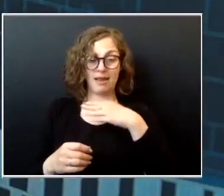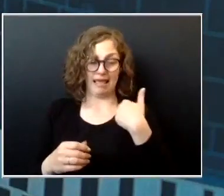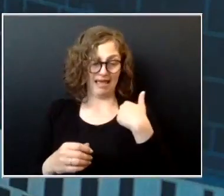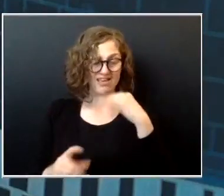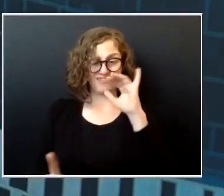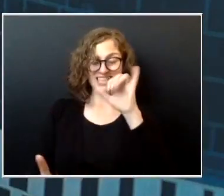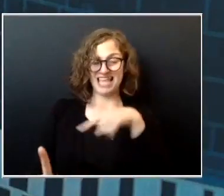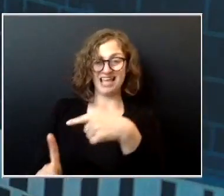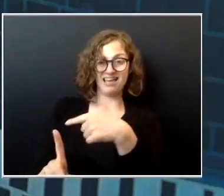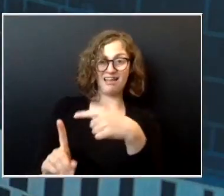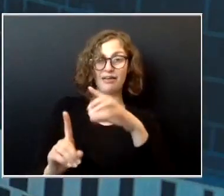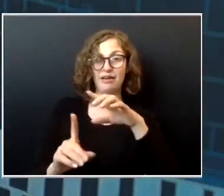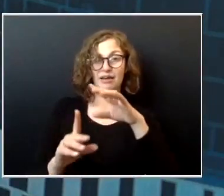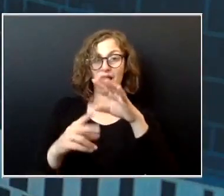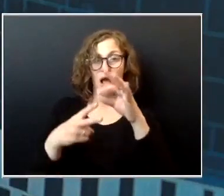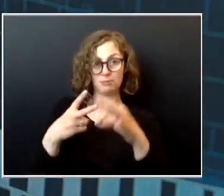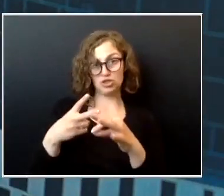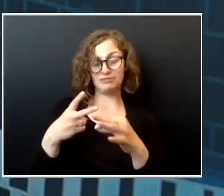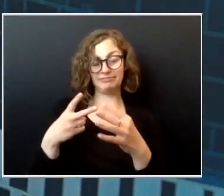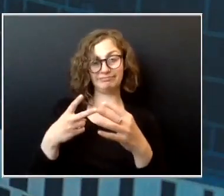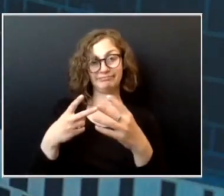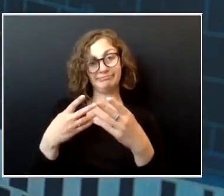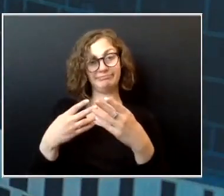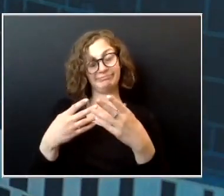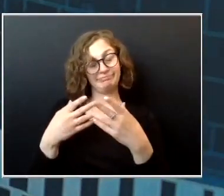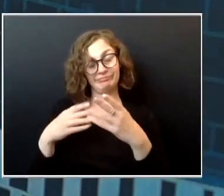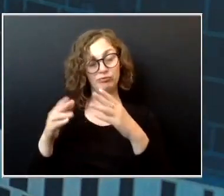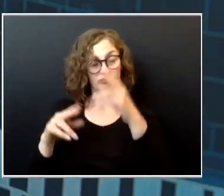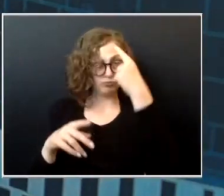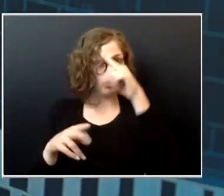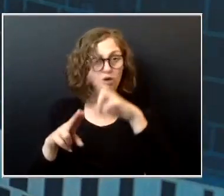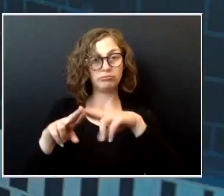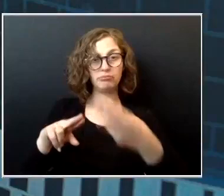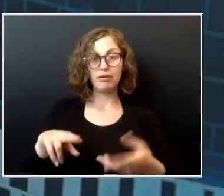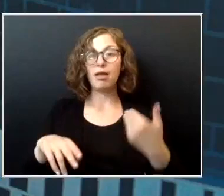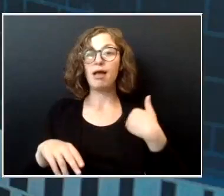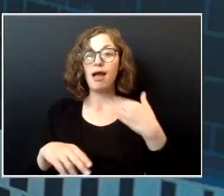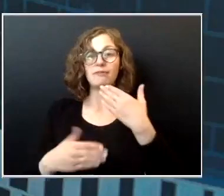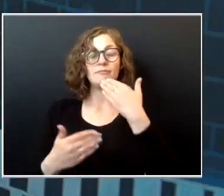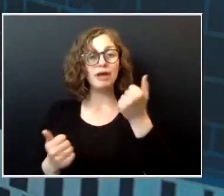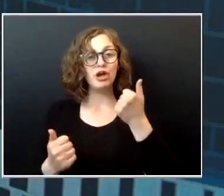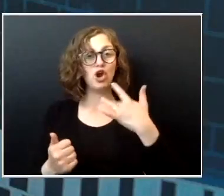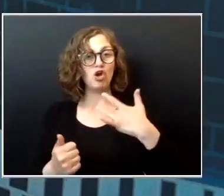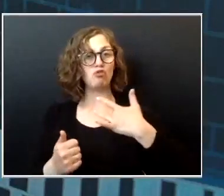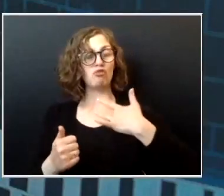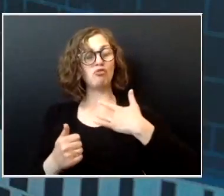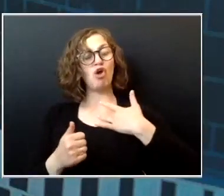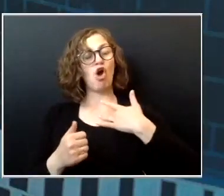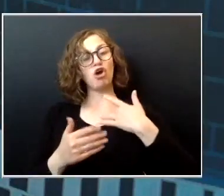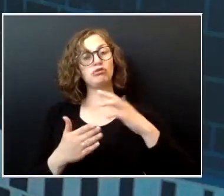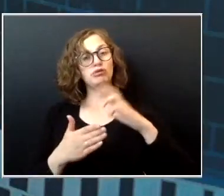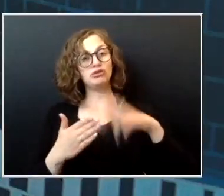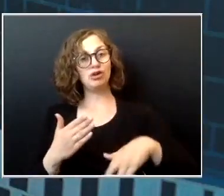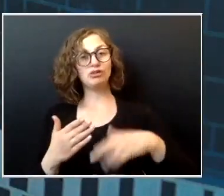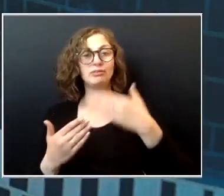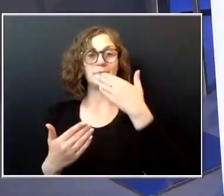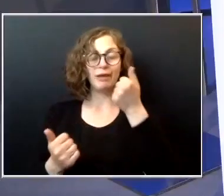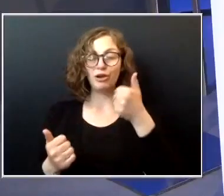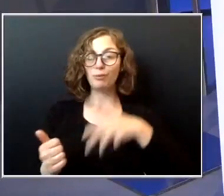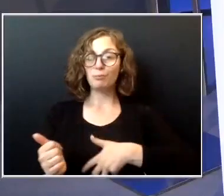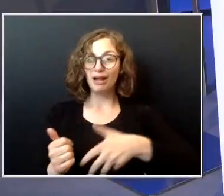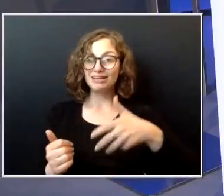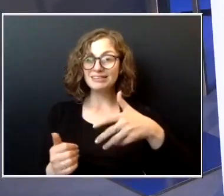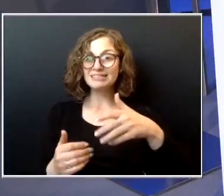better cardiometabolic outcomes and potentially pregnancy outcomes, there needs to be more research done. What's an AOM? Following